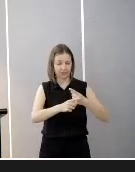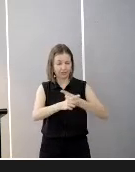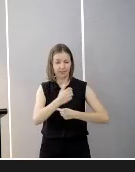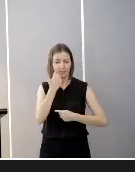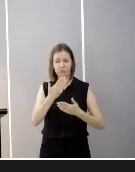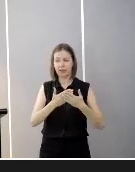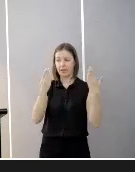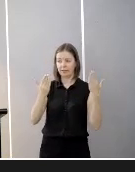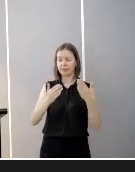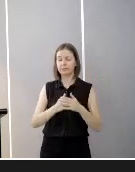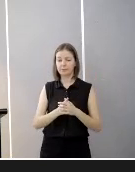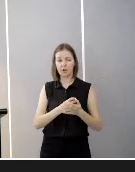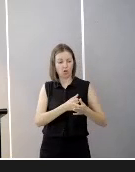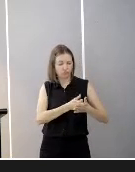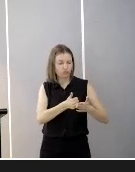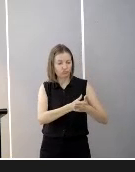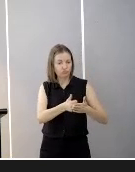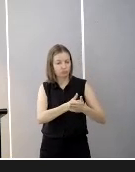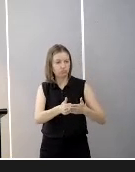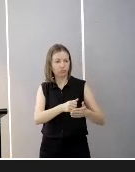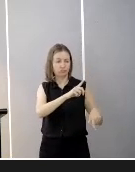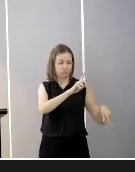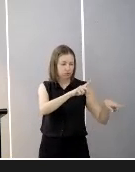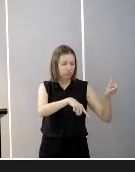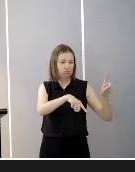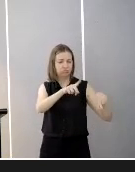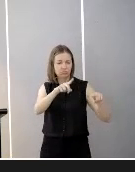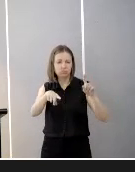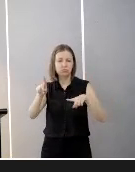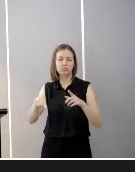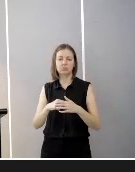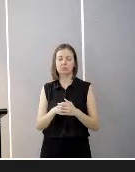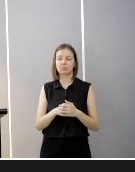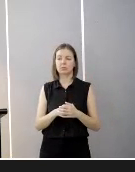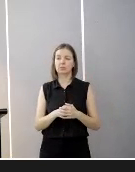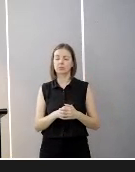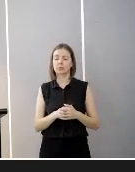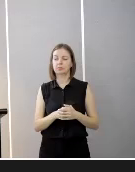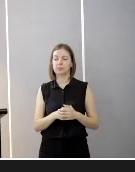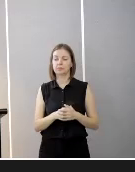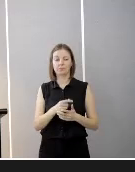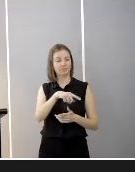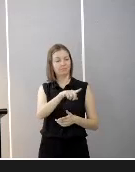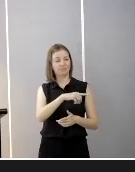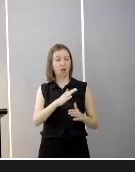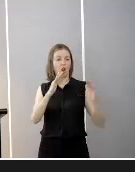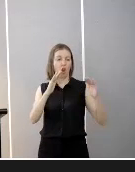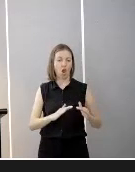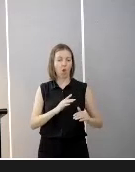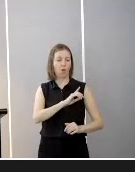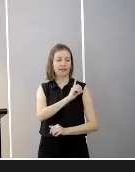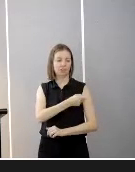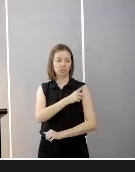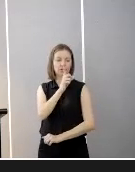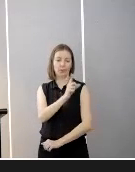and kind of is more volatile and kind of bounces around. Very often they have low energy